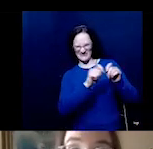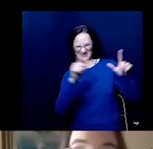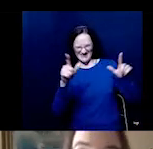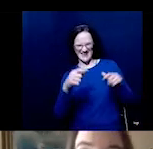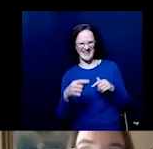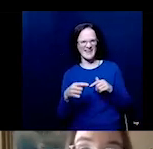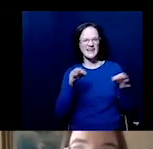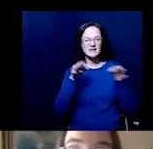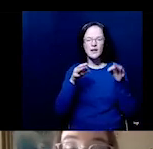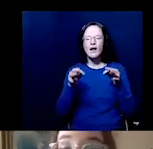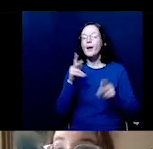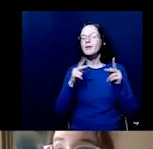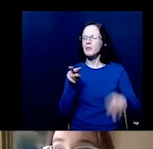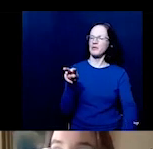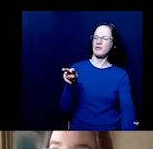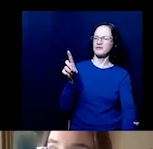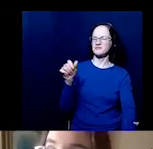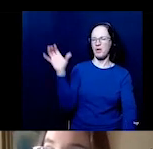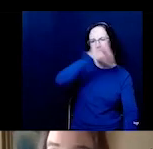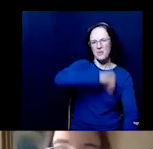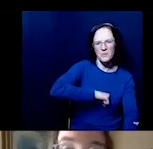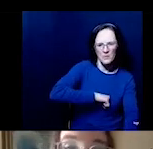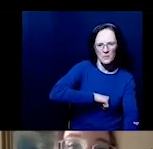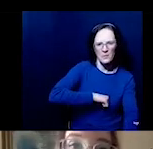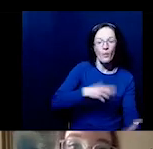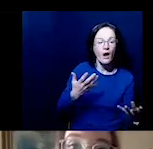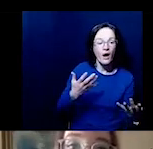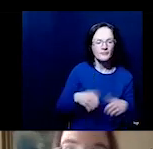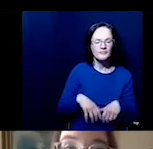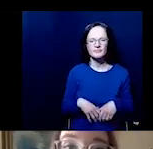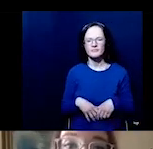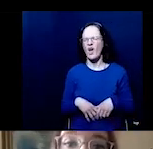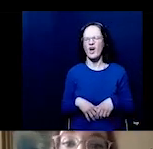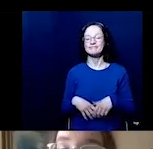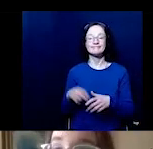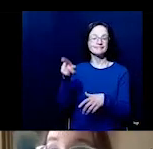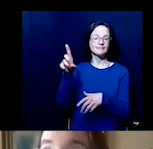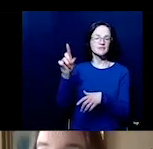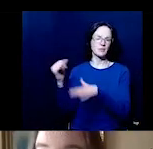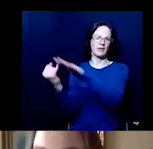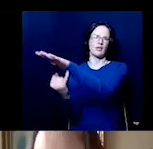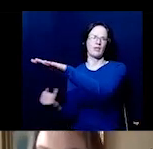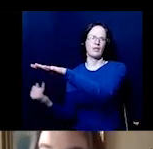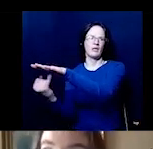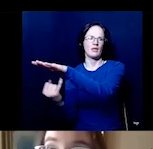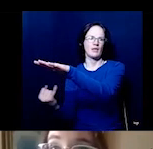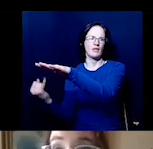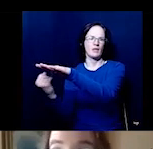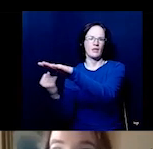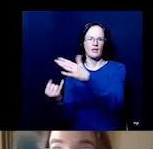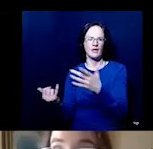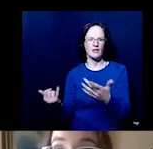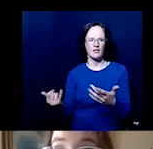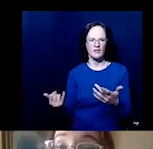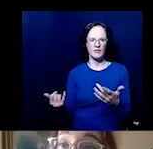or being late, accessibility, and I also want to let you know that there's a big physical, mental, and emotional load when it